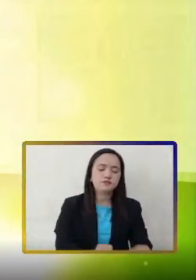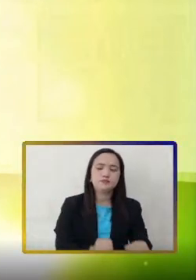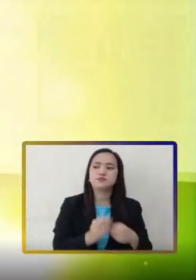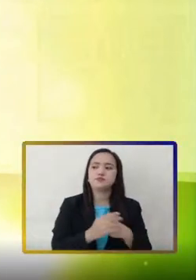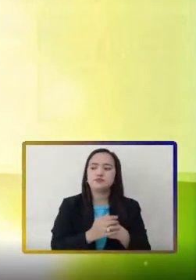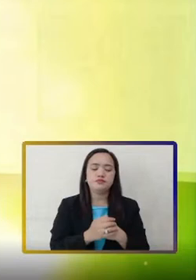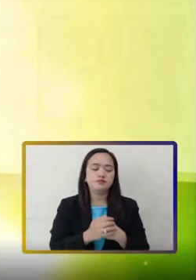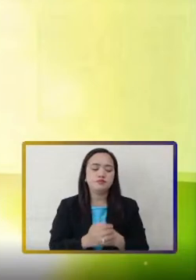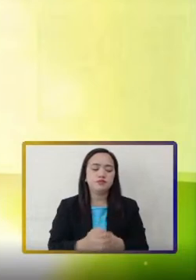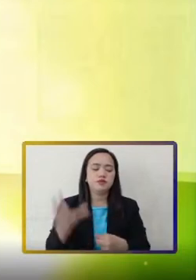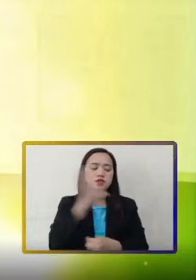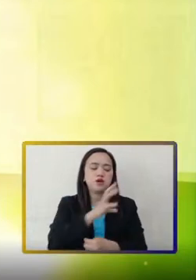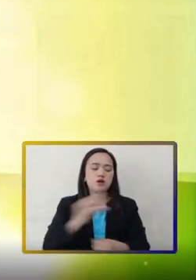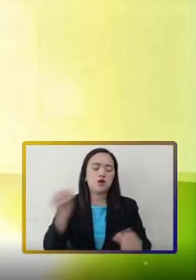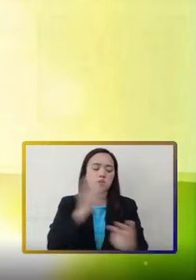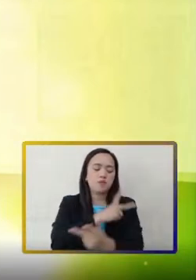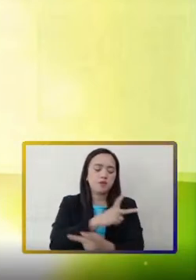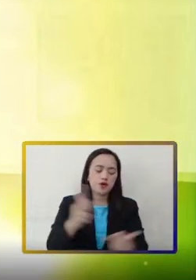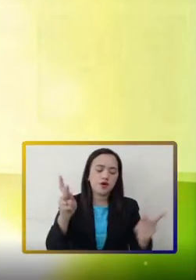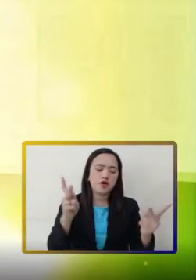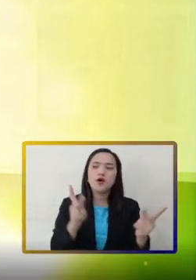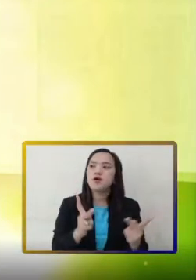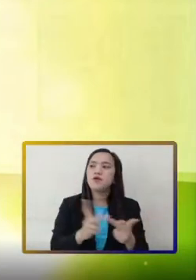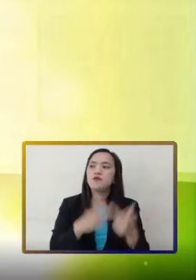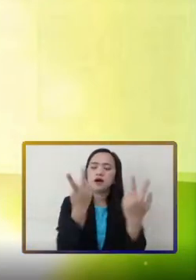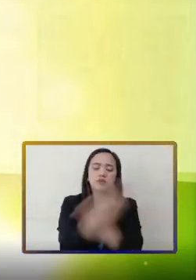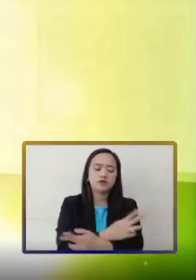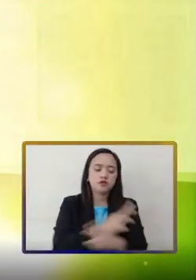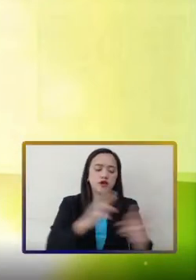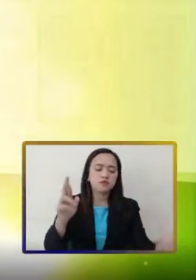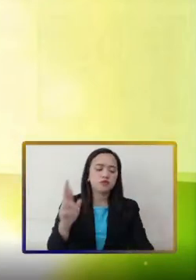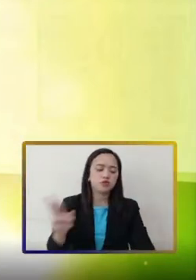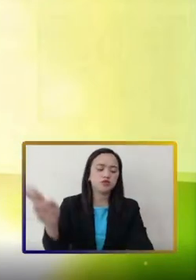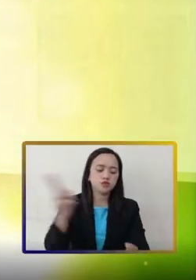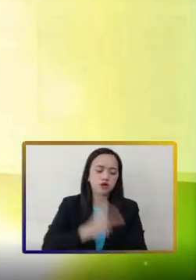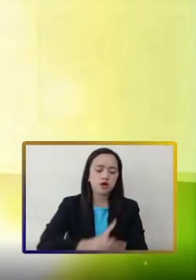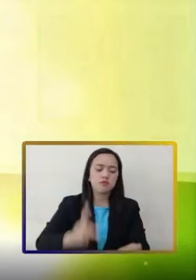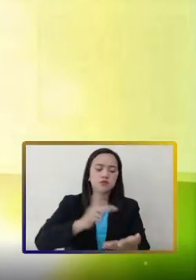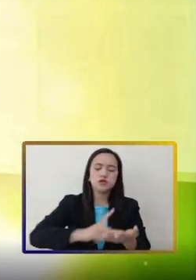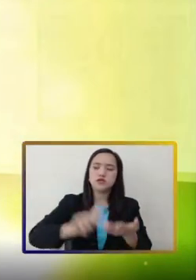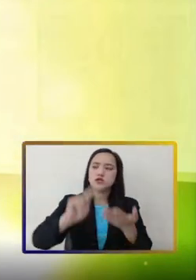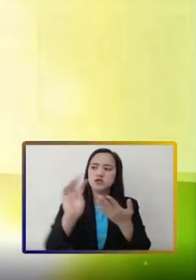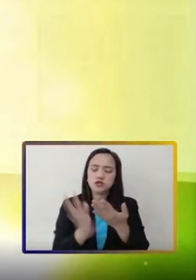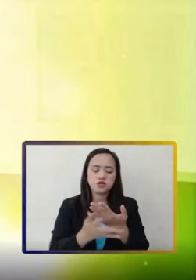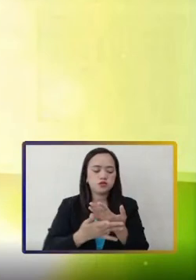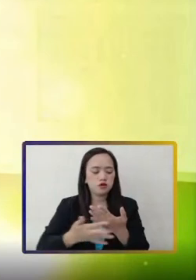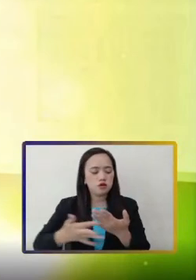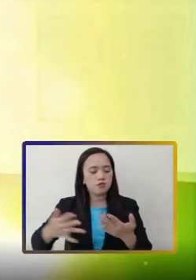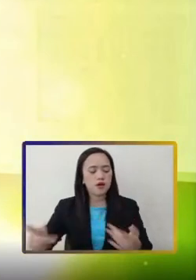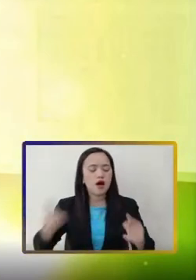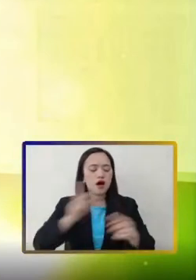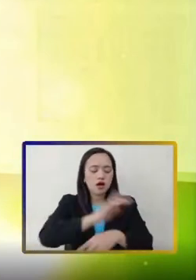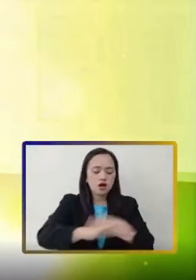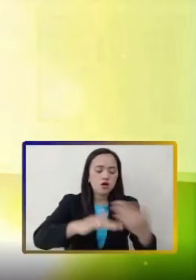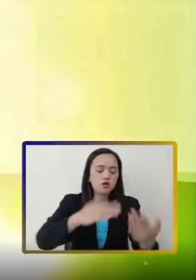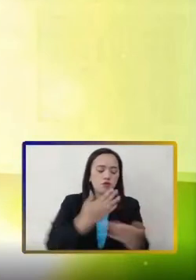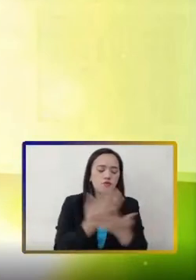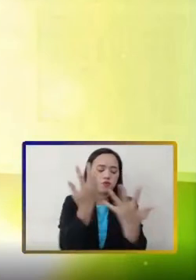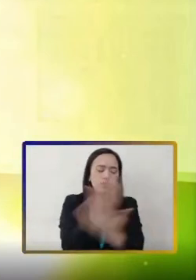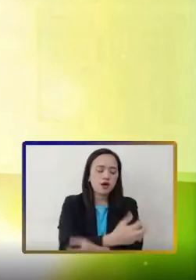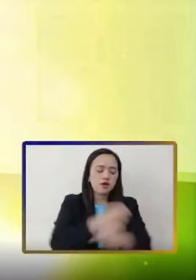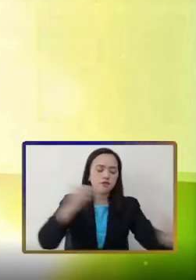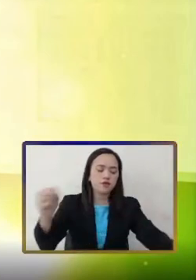Sing it, stanza. Oh, perfect redemption, the purchase of blood